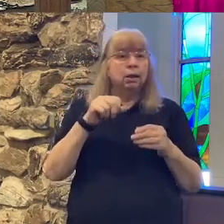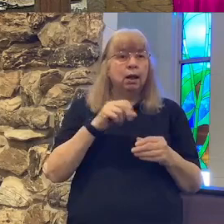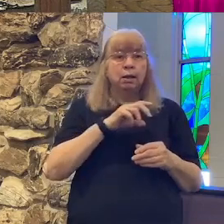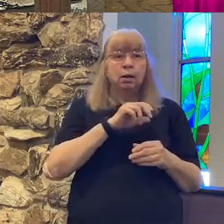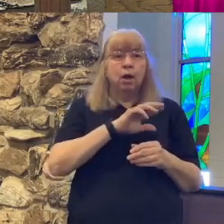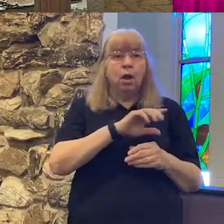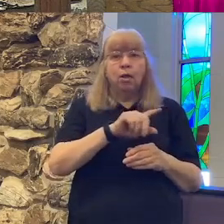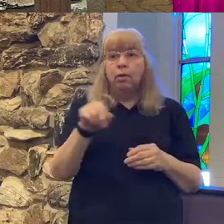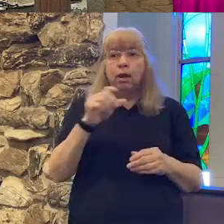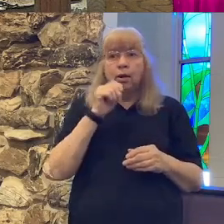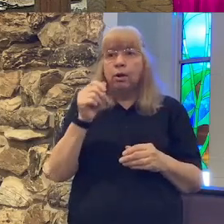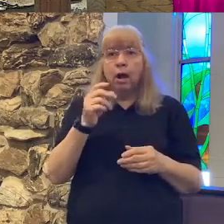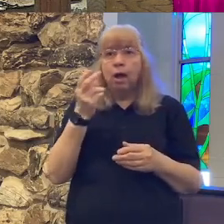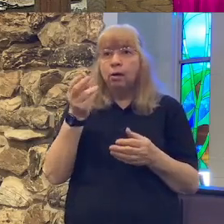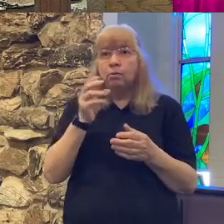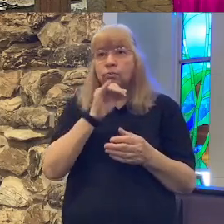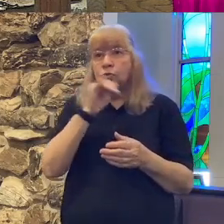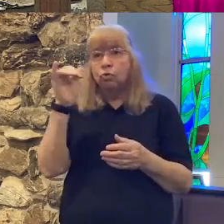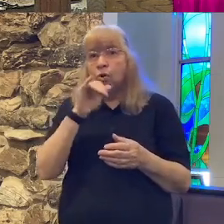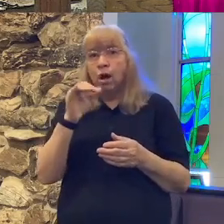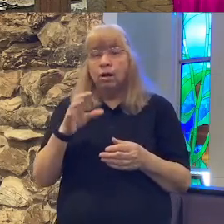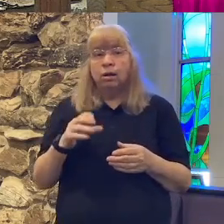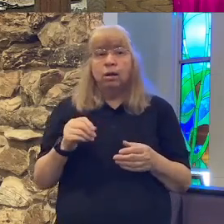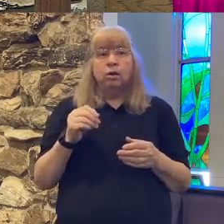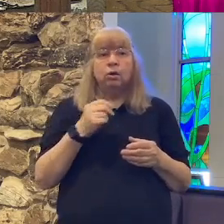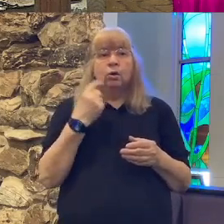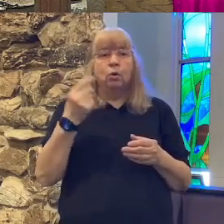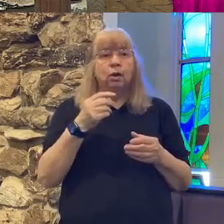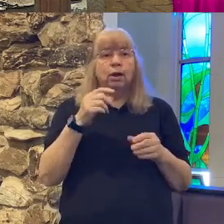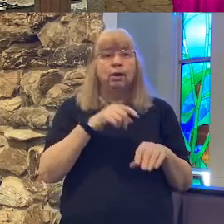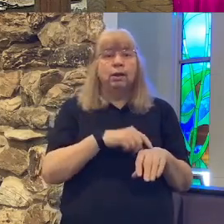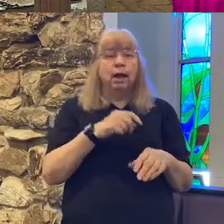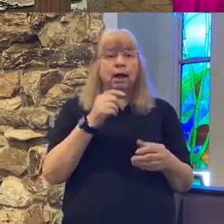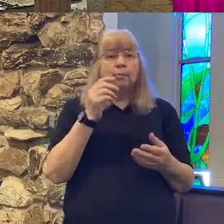drunk, as you suppose, for it is only 9:00 in the morning.